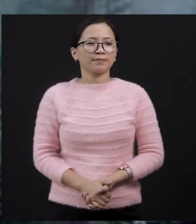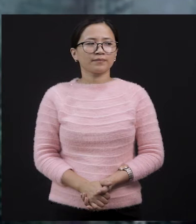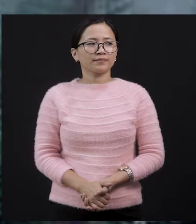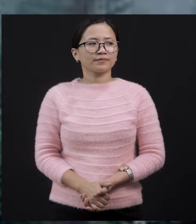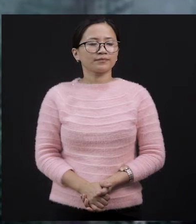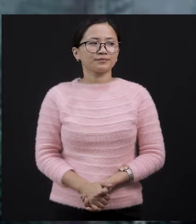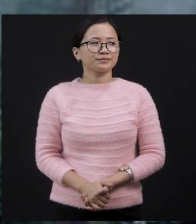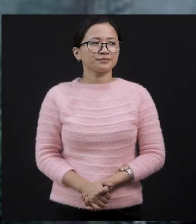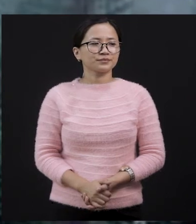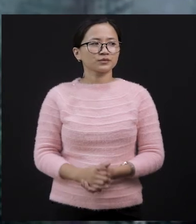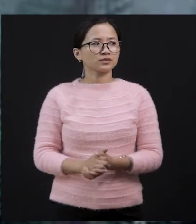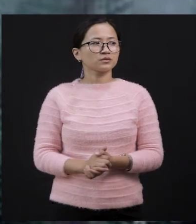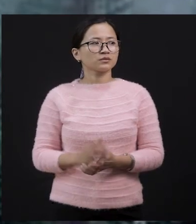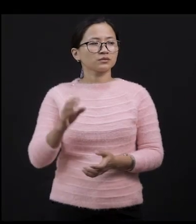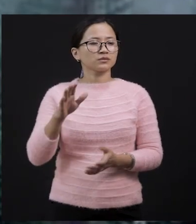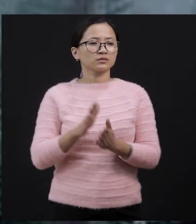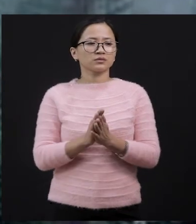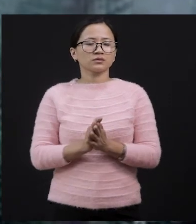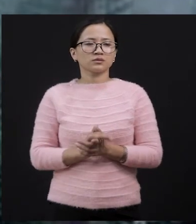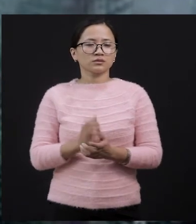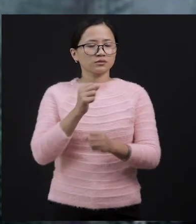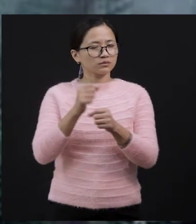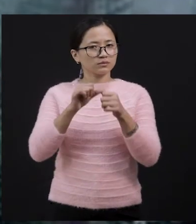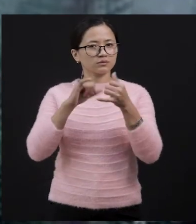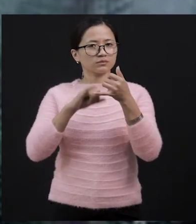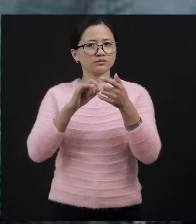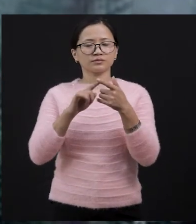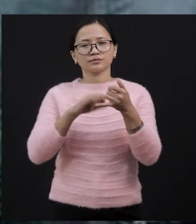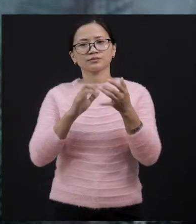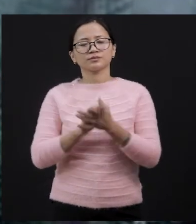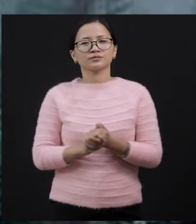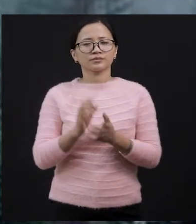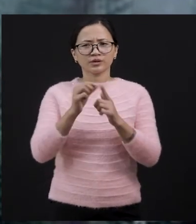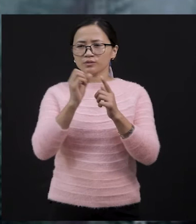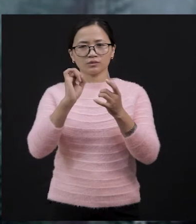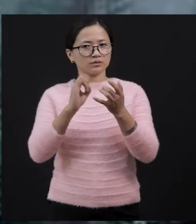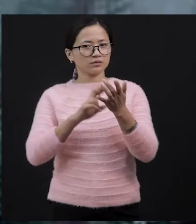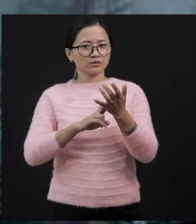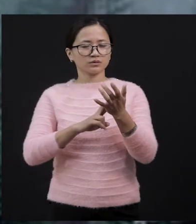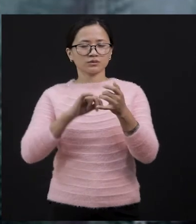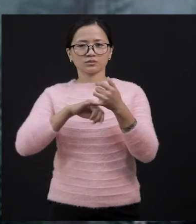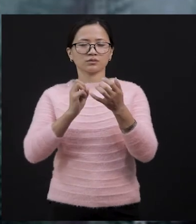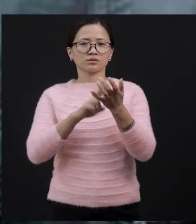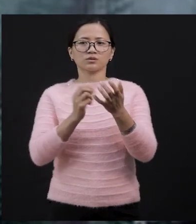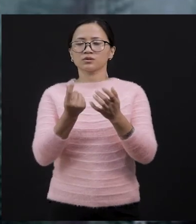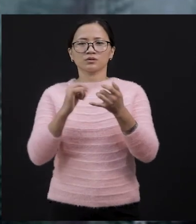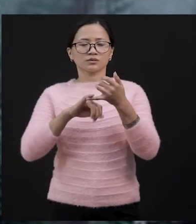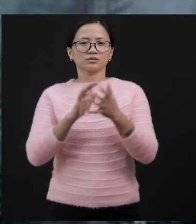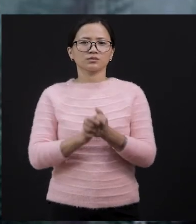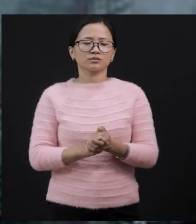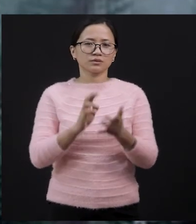Okay, and it is caused because of the gases, the poisonous gases like nitrogen